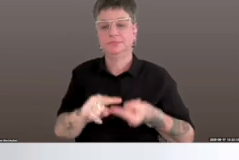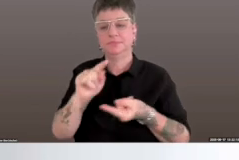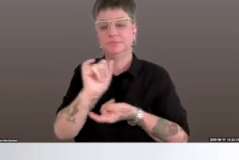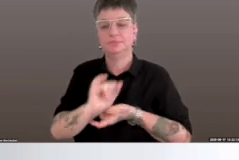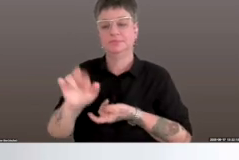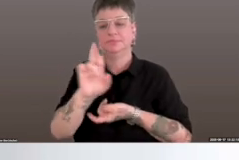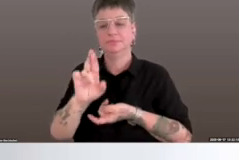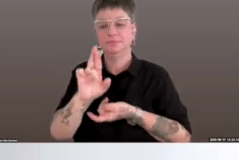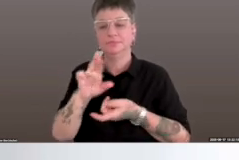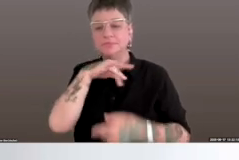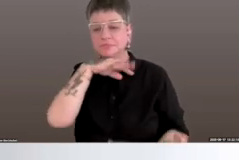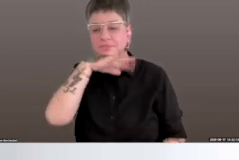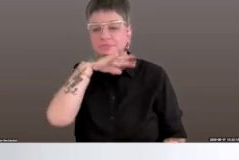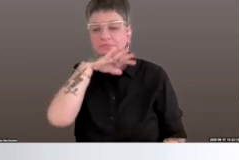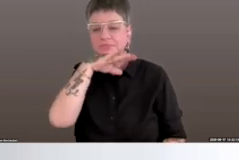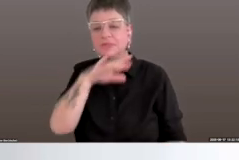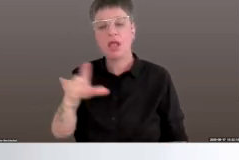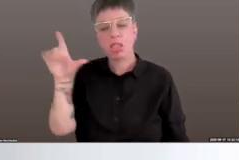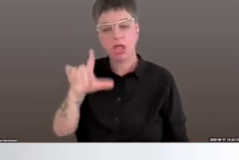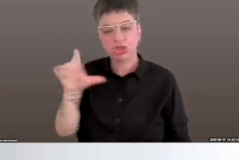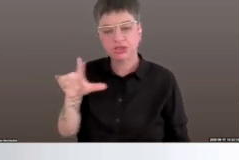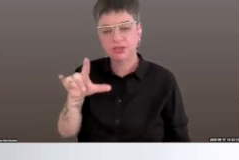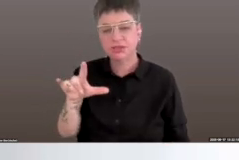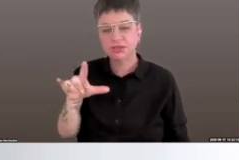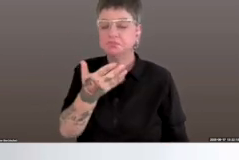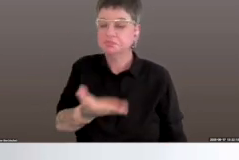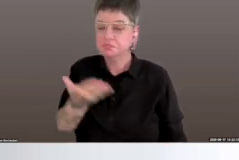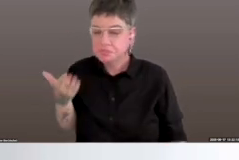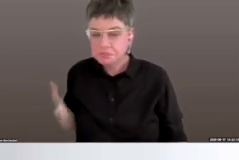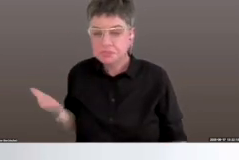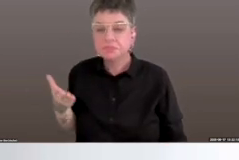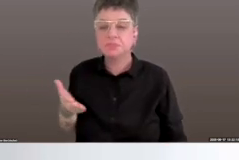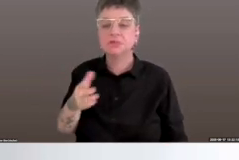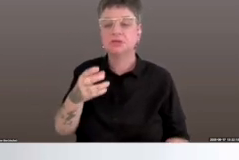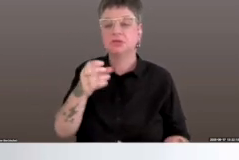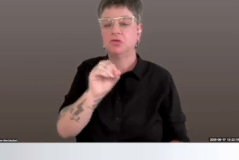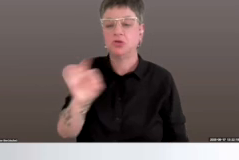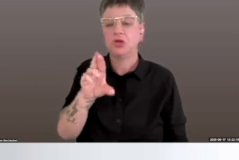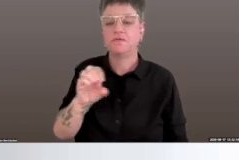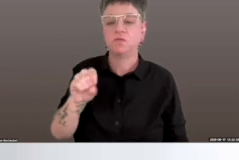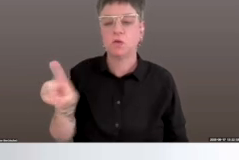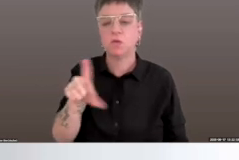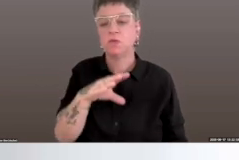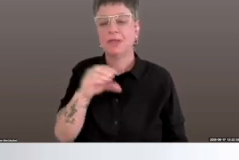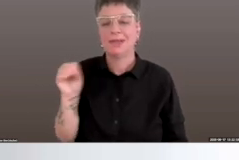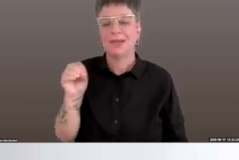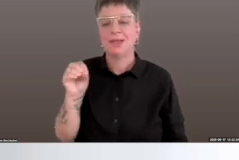the logistics, goods movement, off-road, warehouse, and port